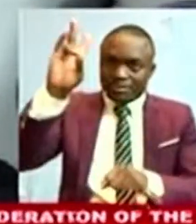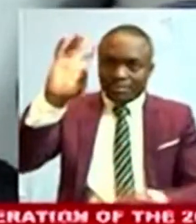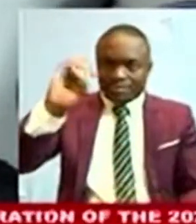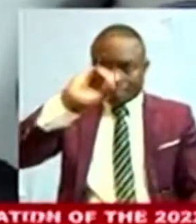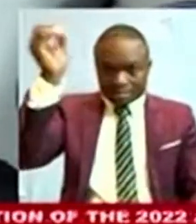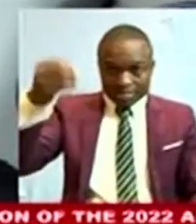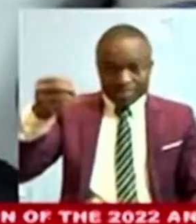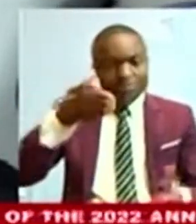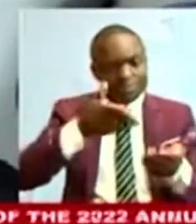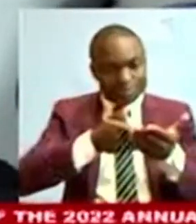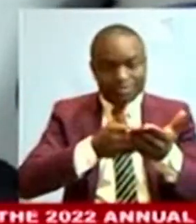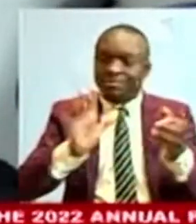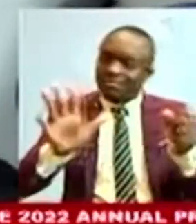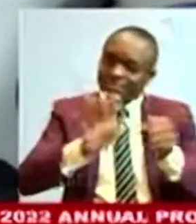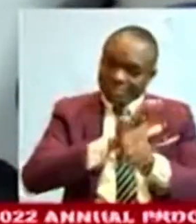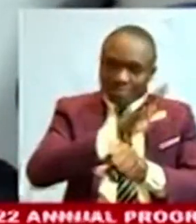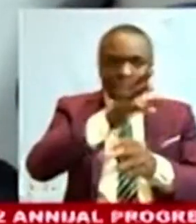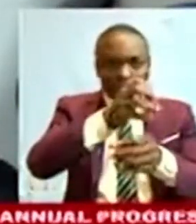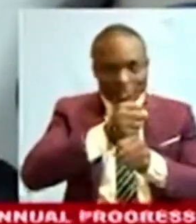indicator was also fully met.